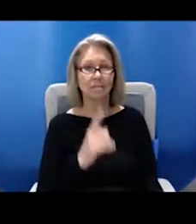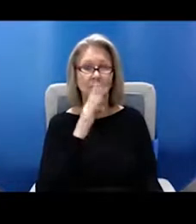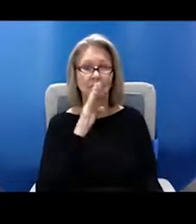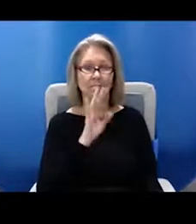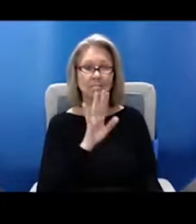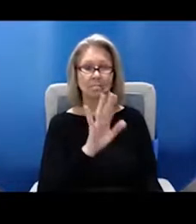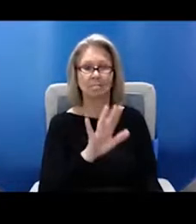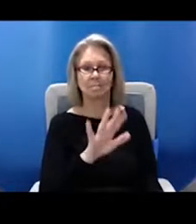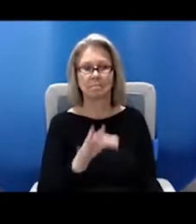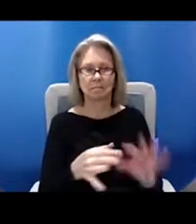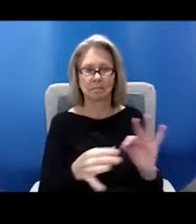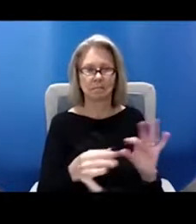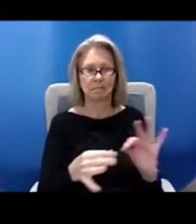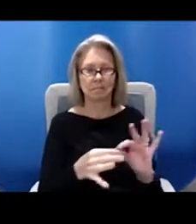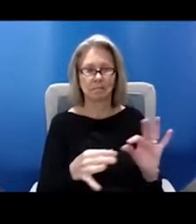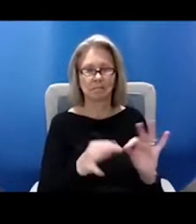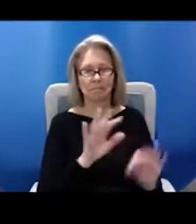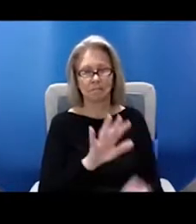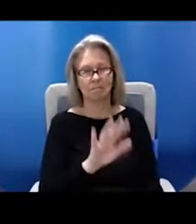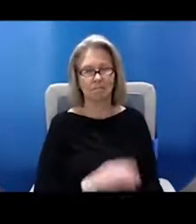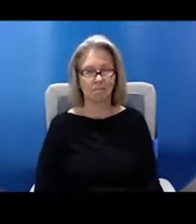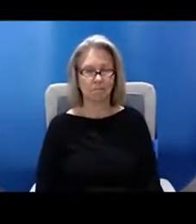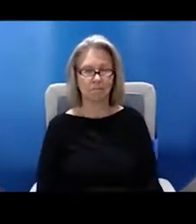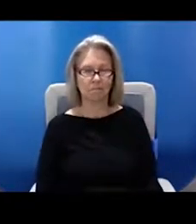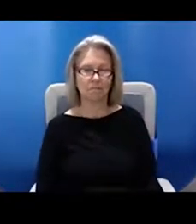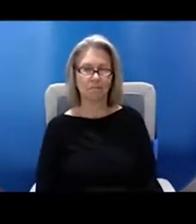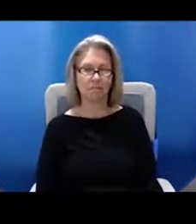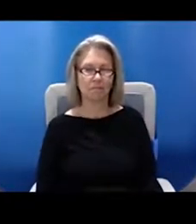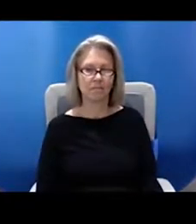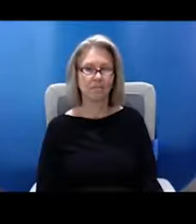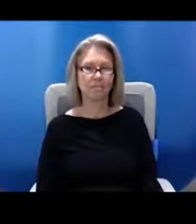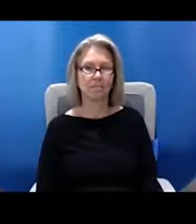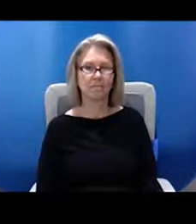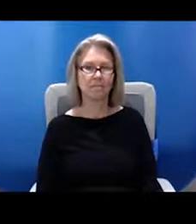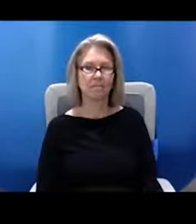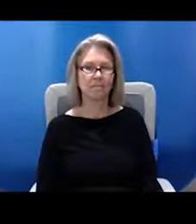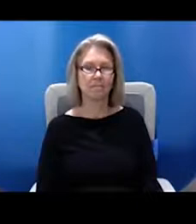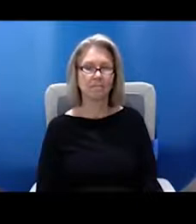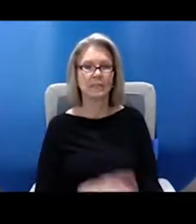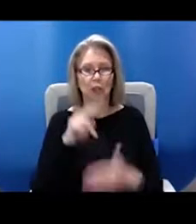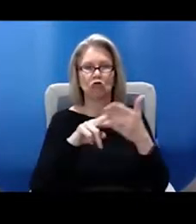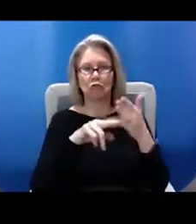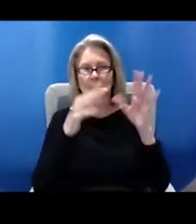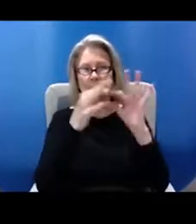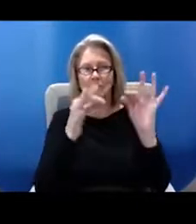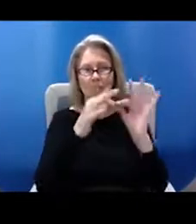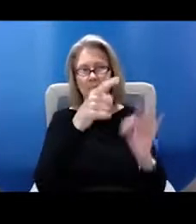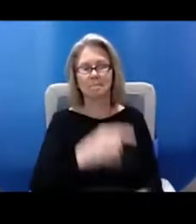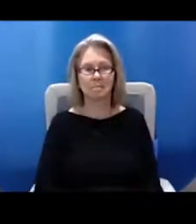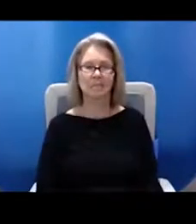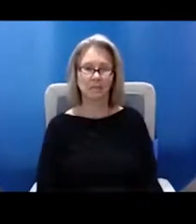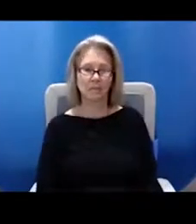Oke, untuk sesi kali ini gue, Ampiang dan juga Farid akan bermain kartu kolektif. Ini